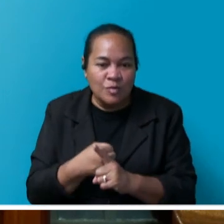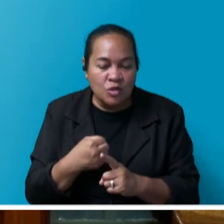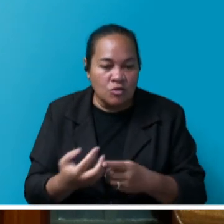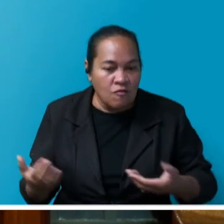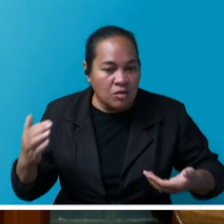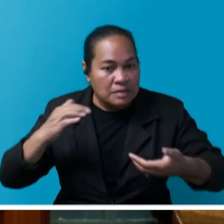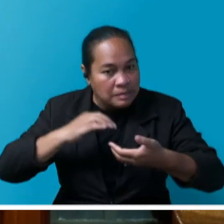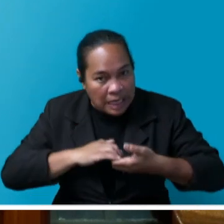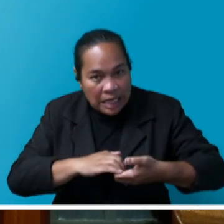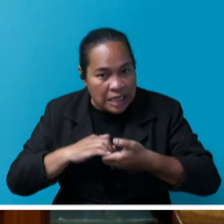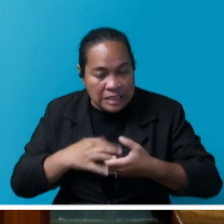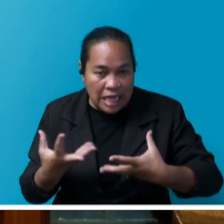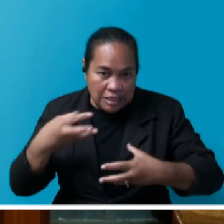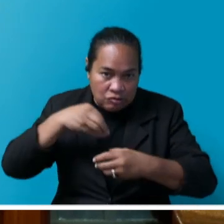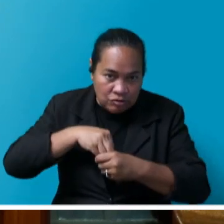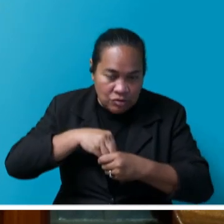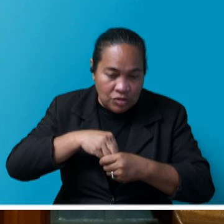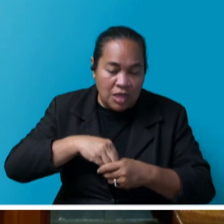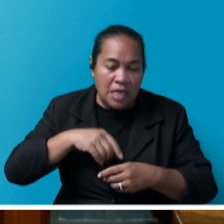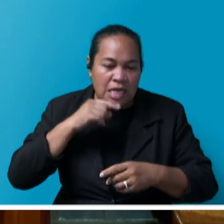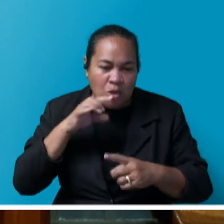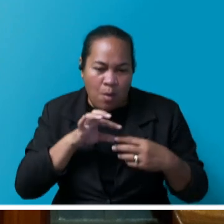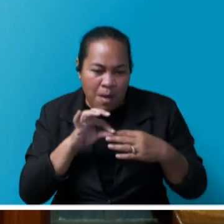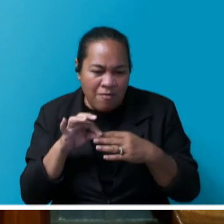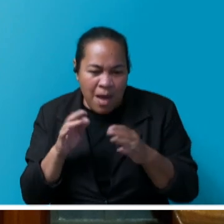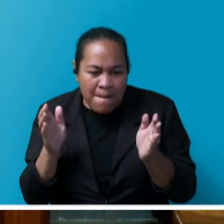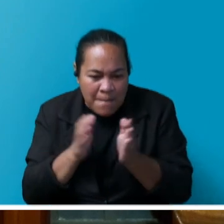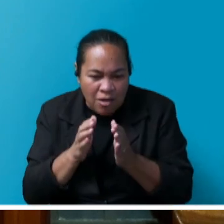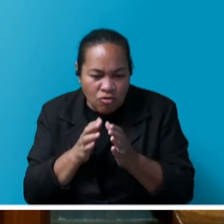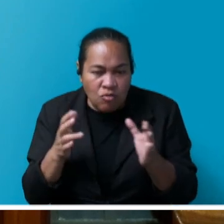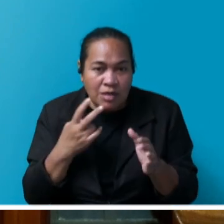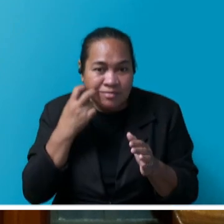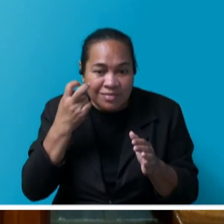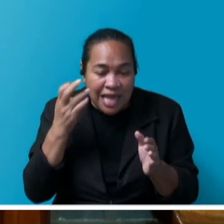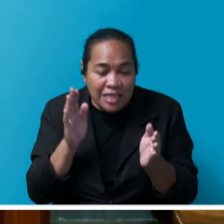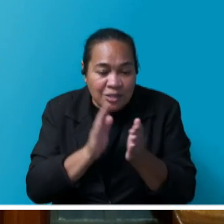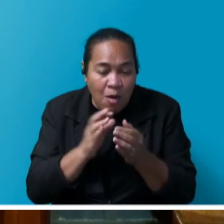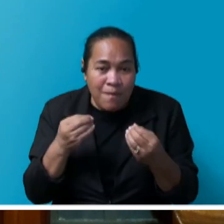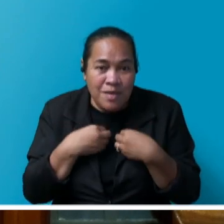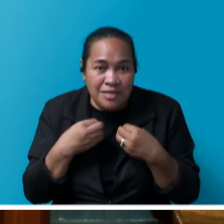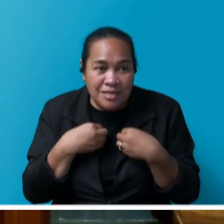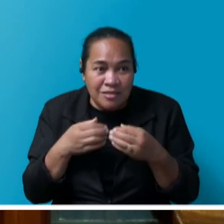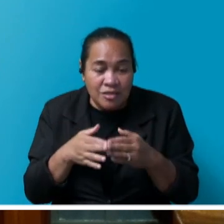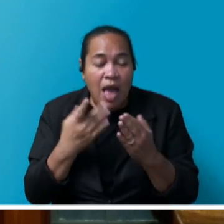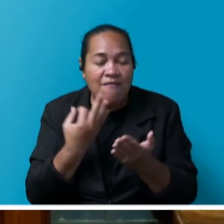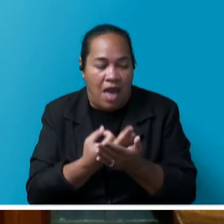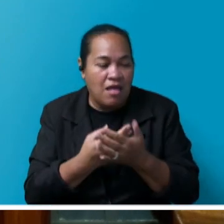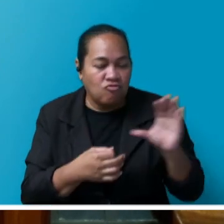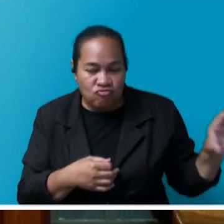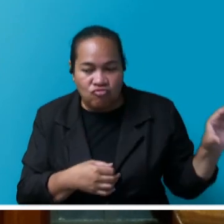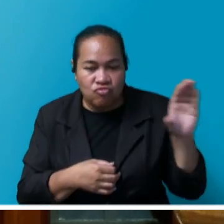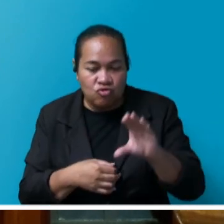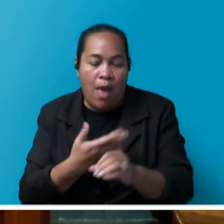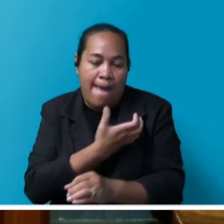inclusivity through initiatives like the Pilot Tourism Micro and Small Enterprise Grant Fund. We will